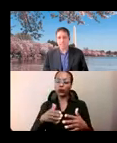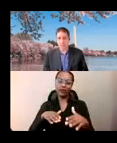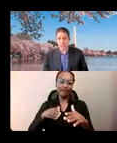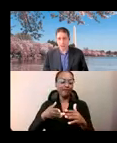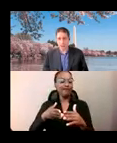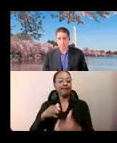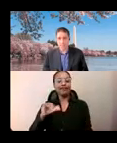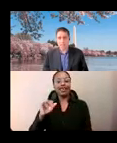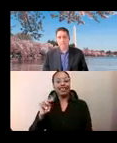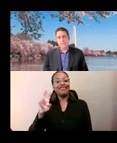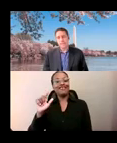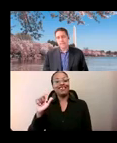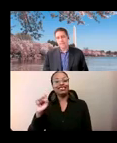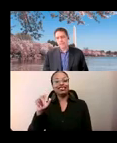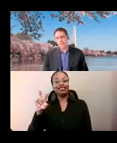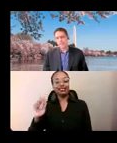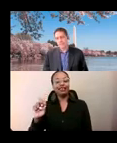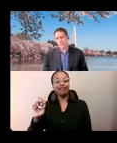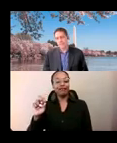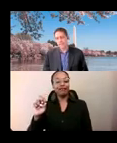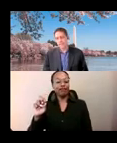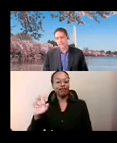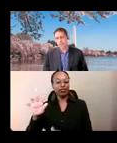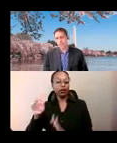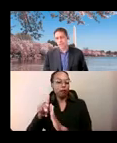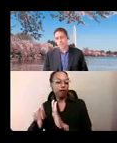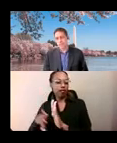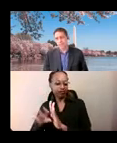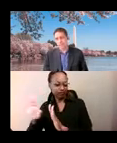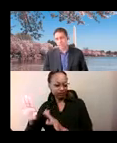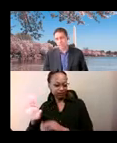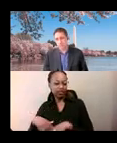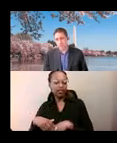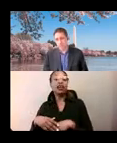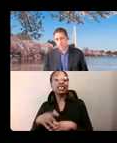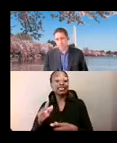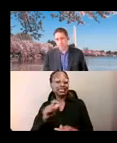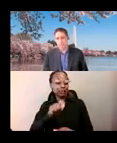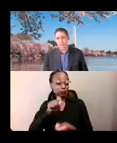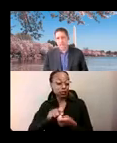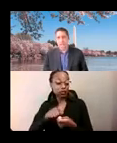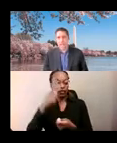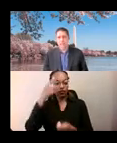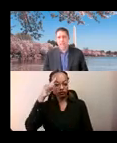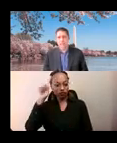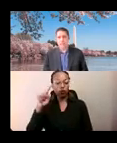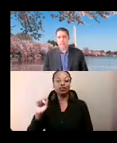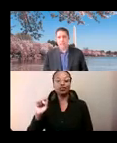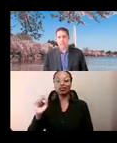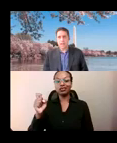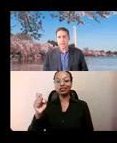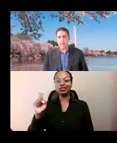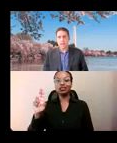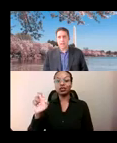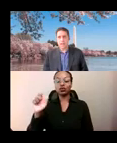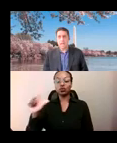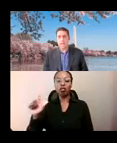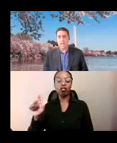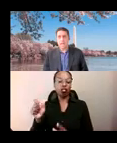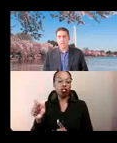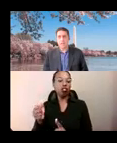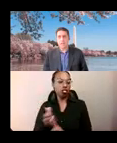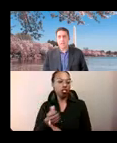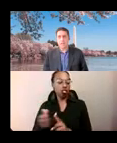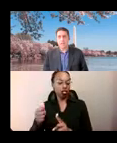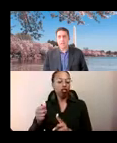sexually sensitive areas. This is an issue on which we litigated before. And a man